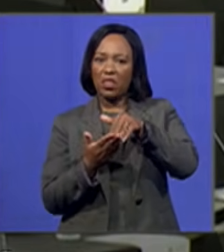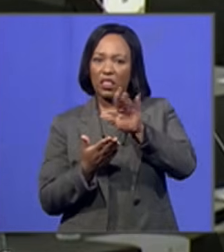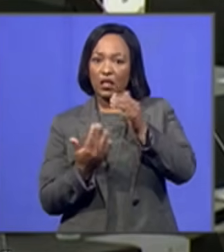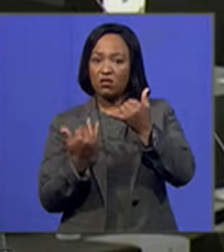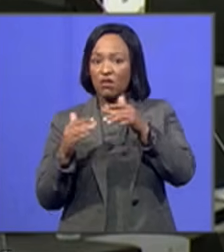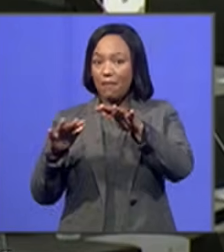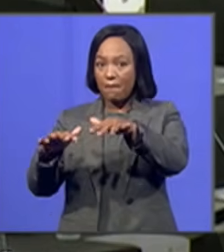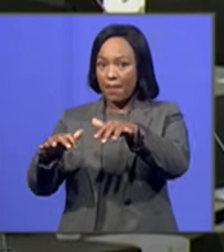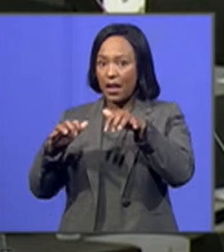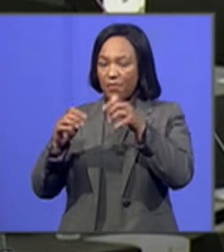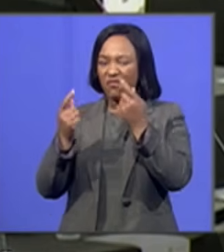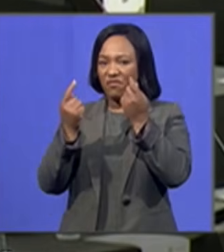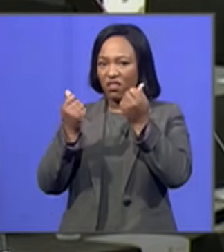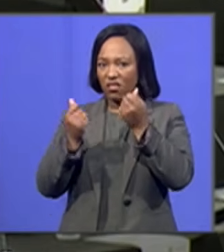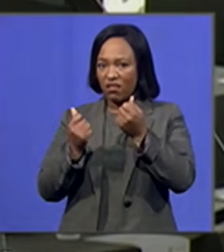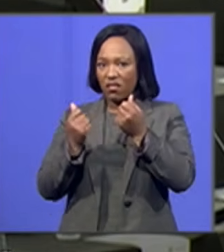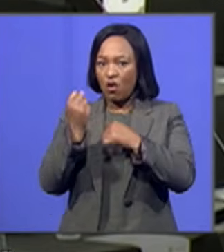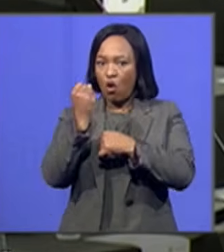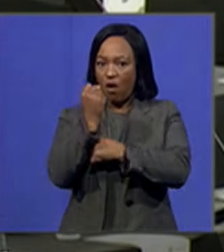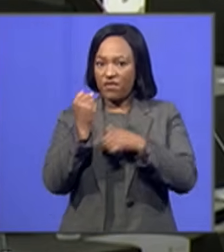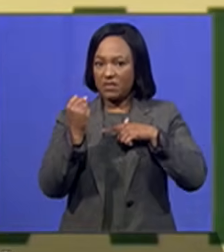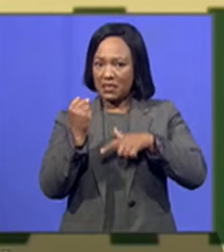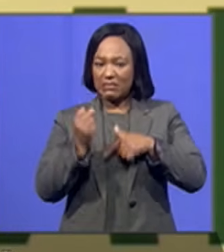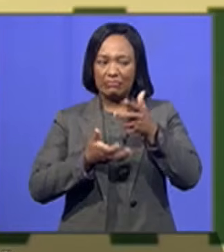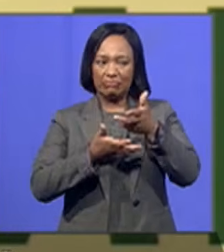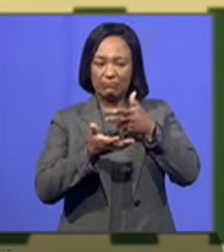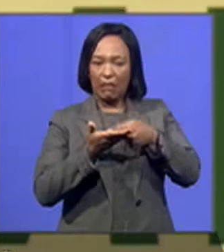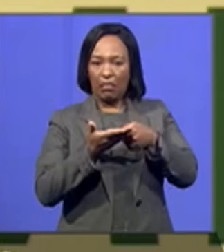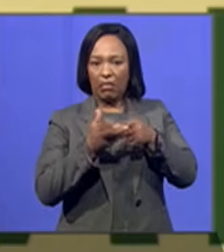jeno tekanyetsong ya ditjhelete ya kantoro ya mopresidente.